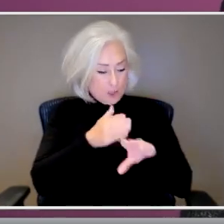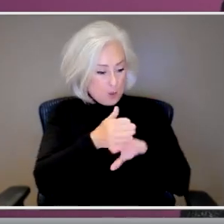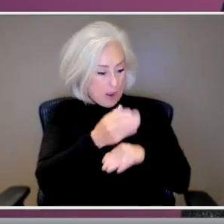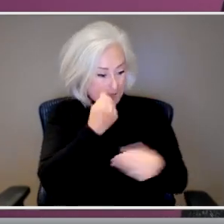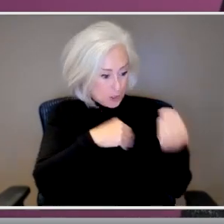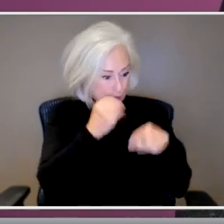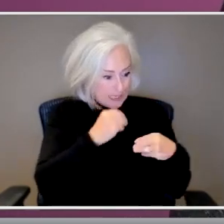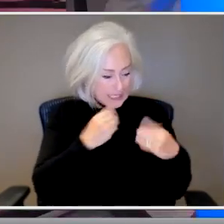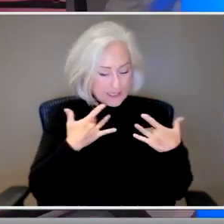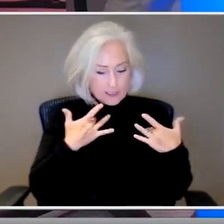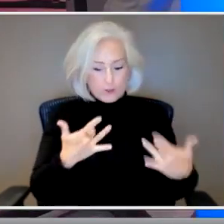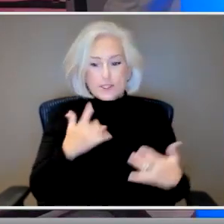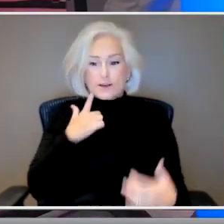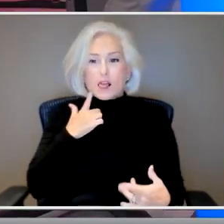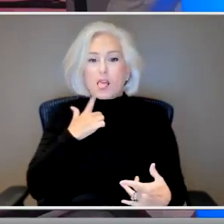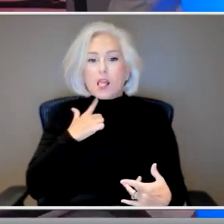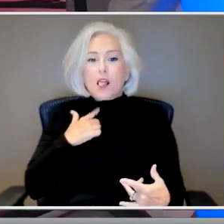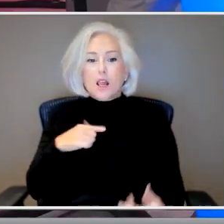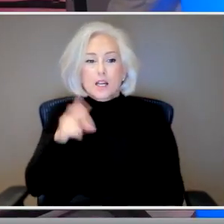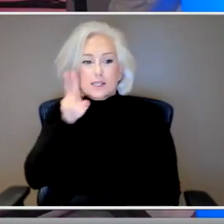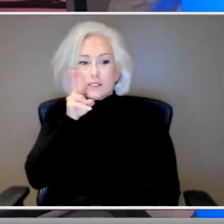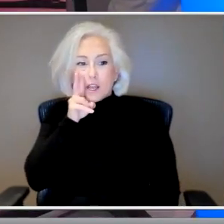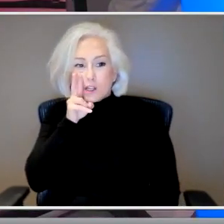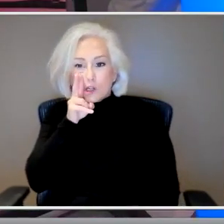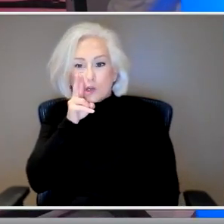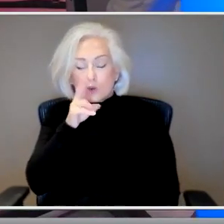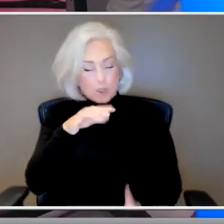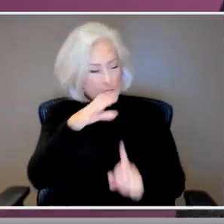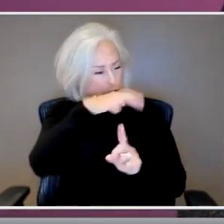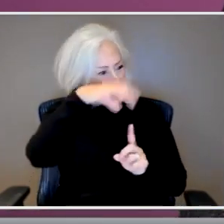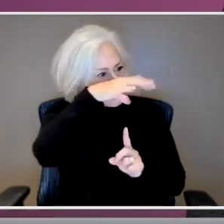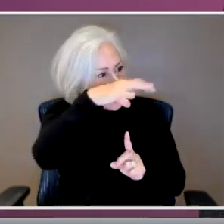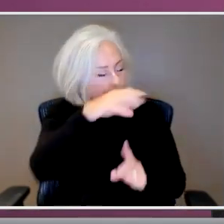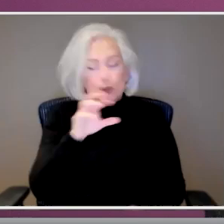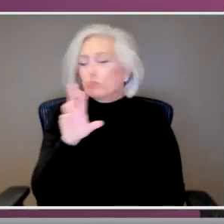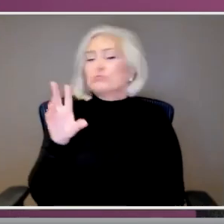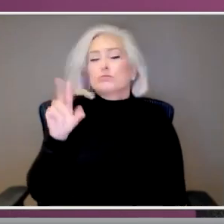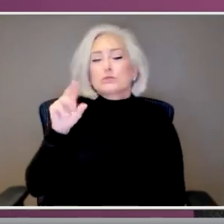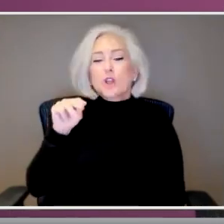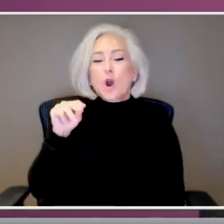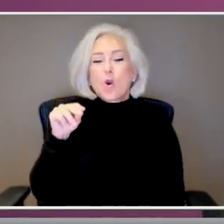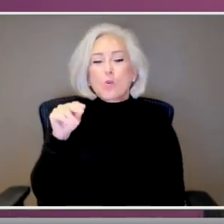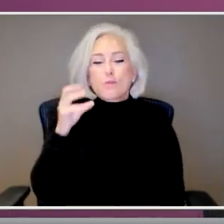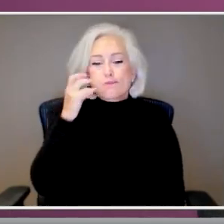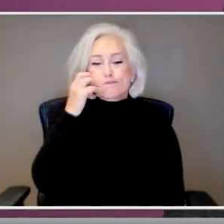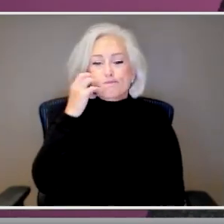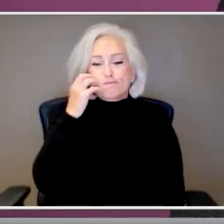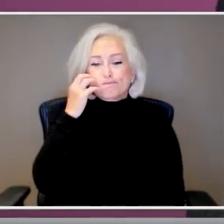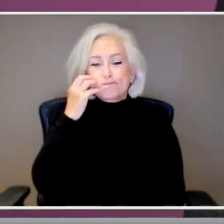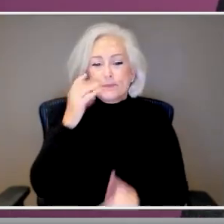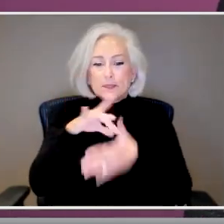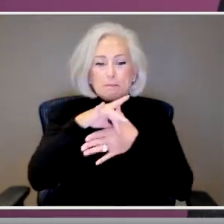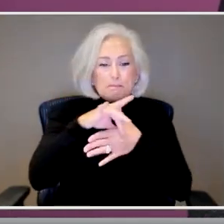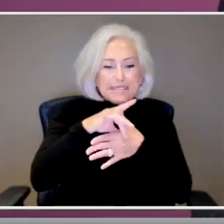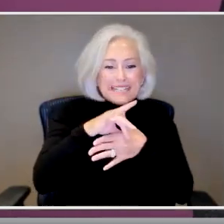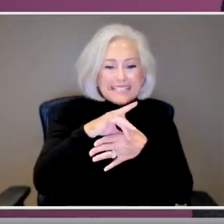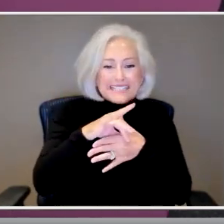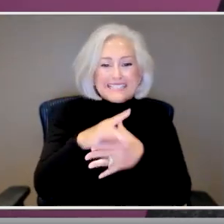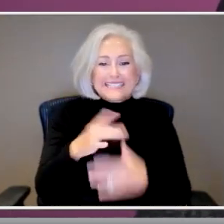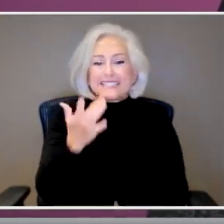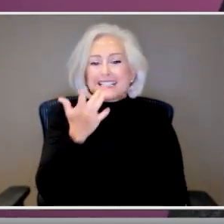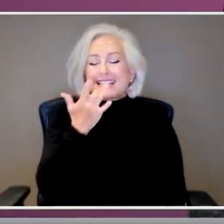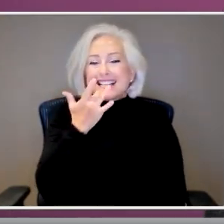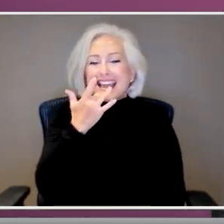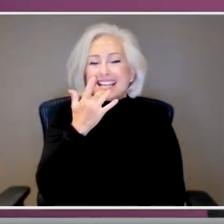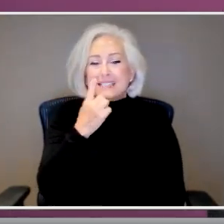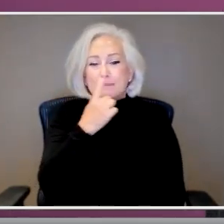smoke from the barbecue? not smoke from Or the what was barbecue, it? but the fatty meats and the taste in my mouth. I had to, you know,